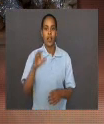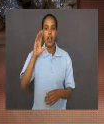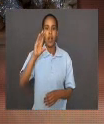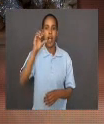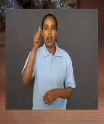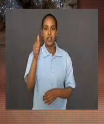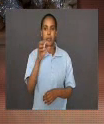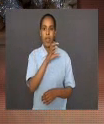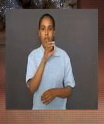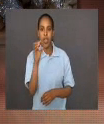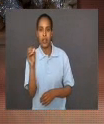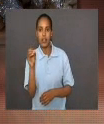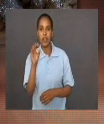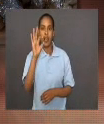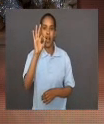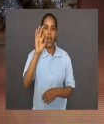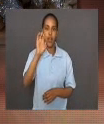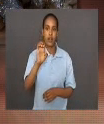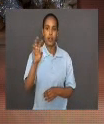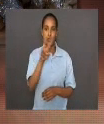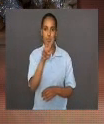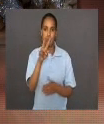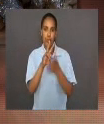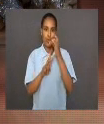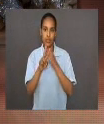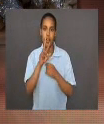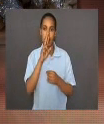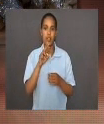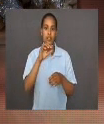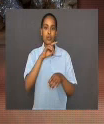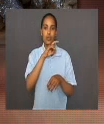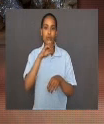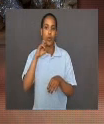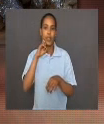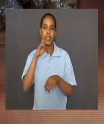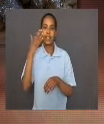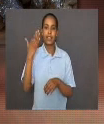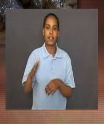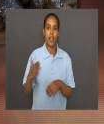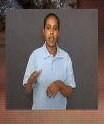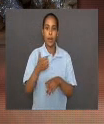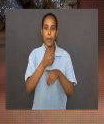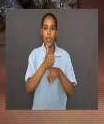Calcium and iron are both solid gray metals.